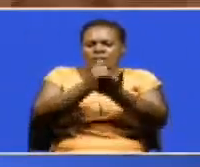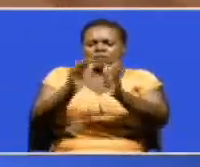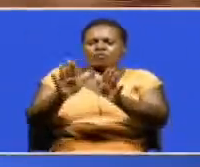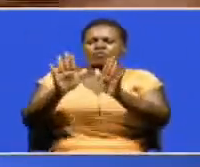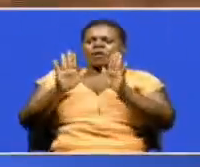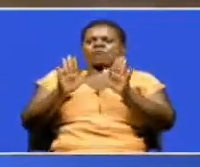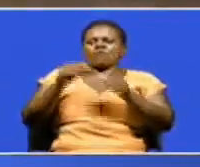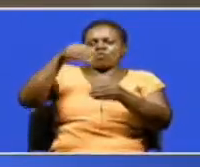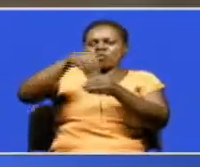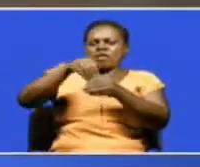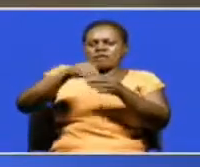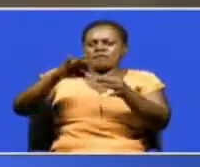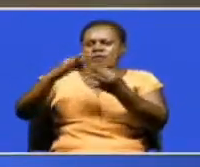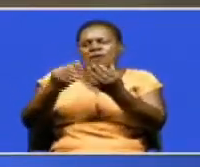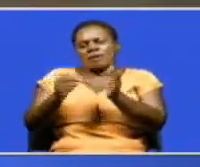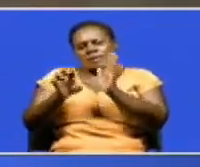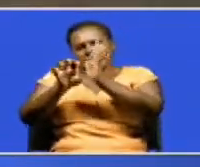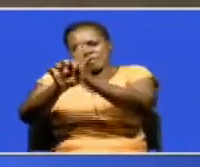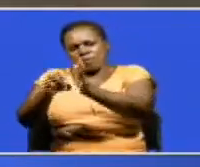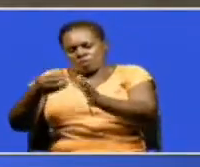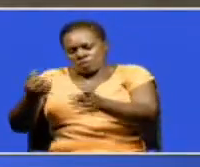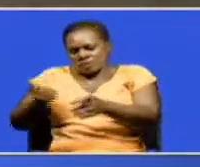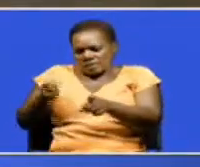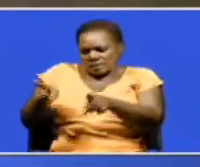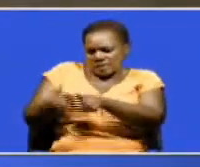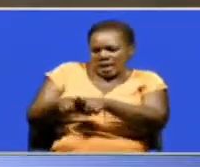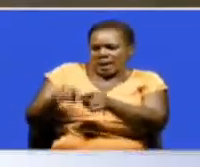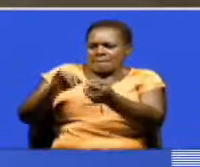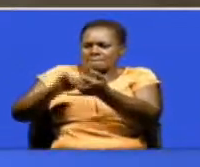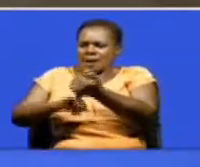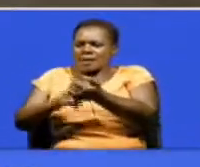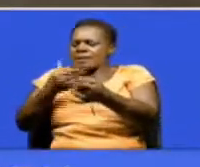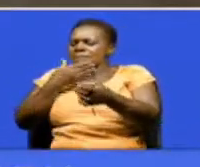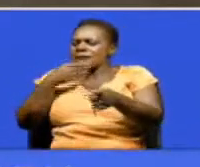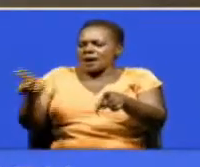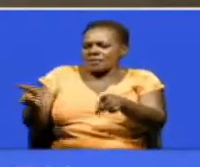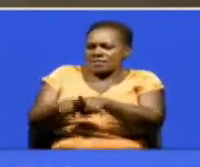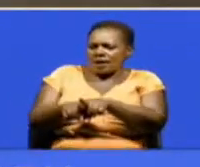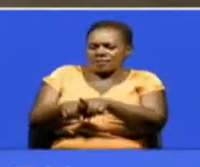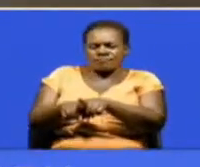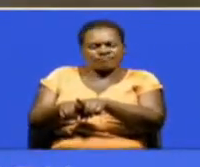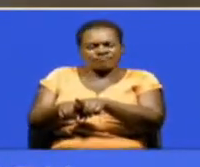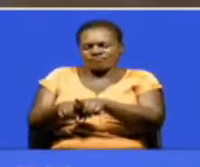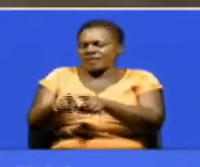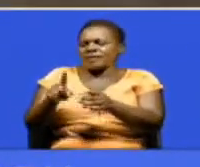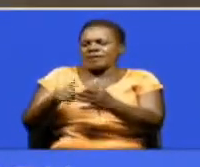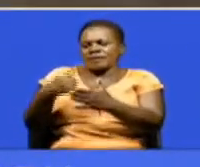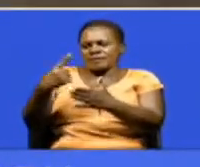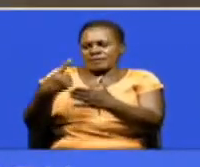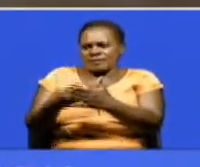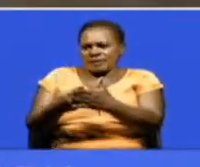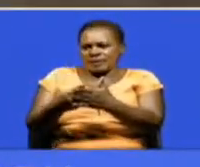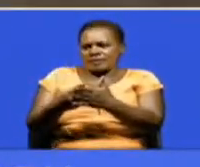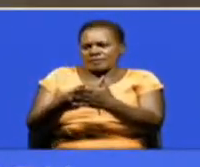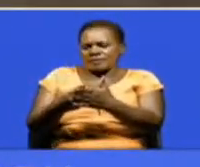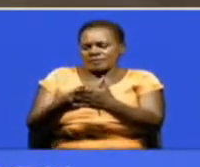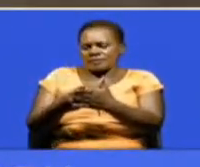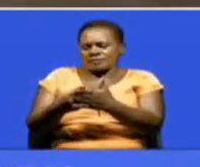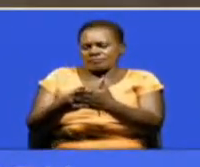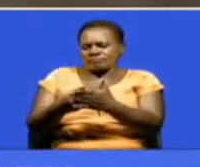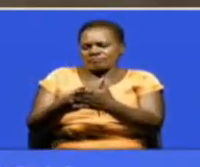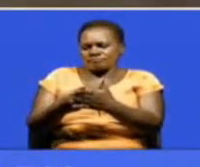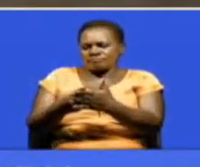avoid inbreeding. If you have a sister marrying, mating with a brother and so on and so forth, in a very close-knit kind of